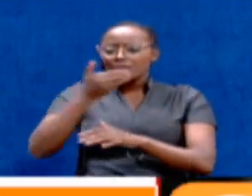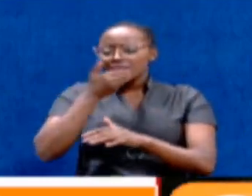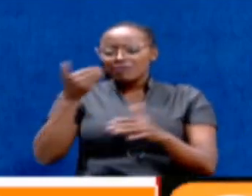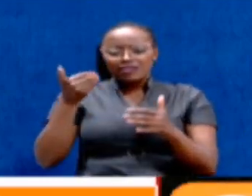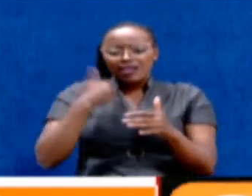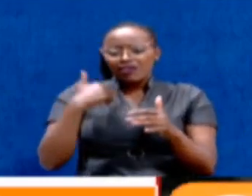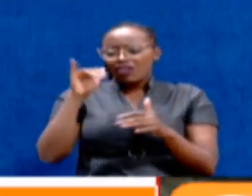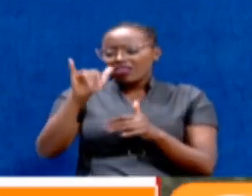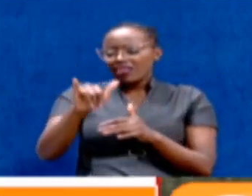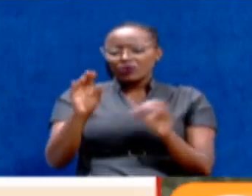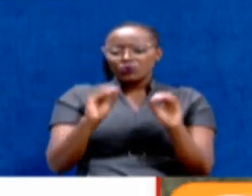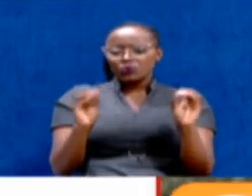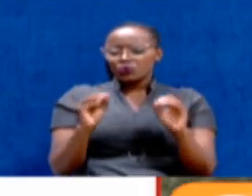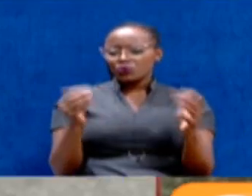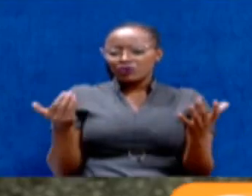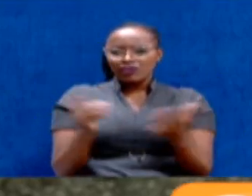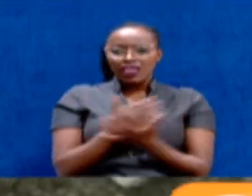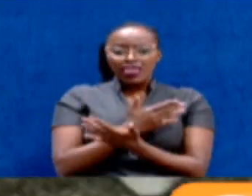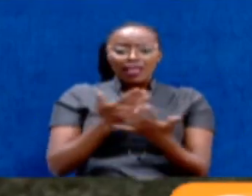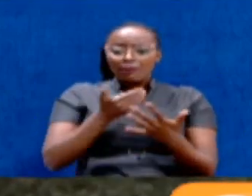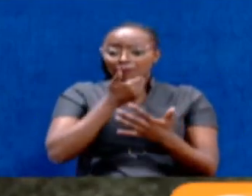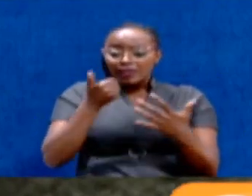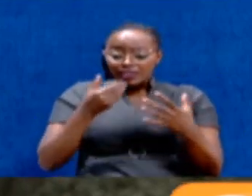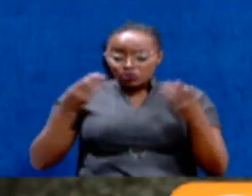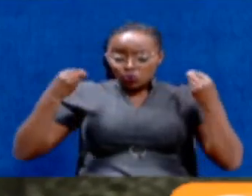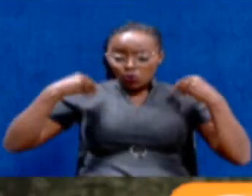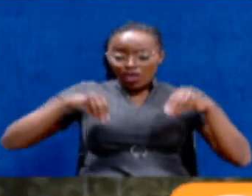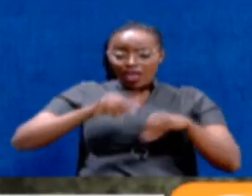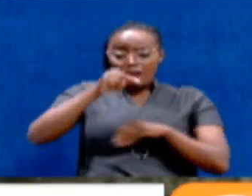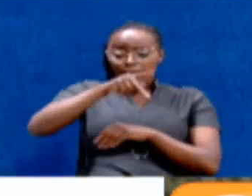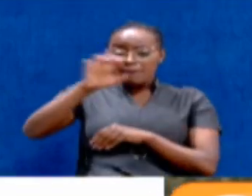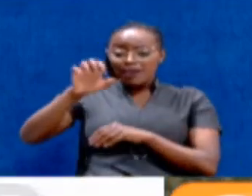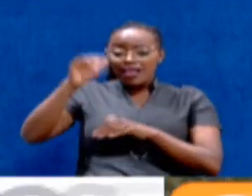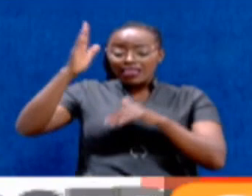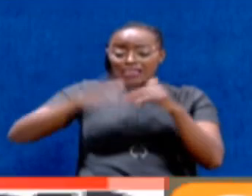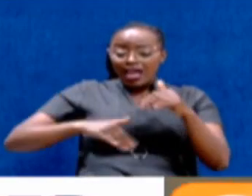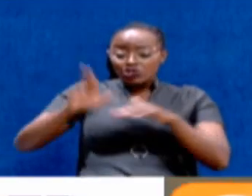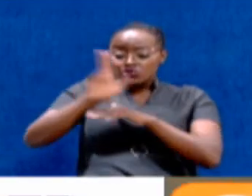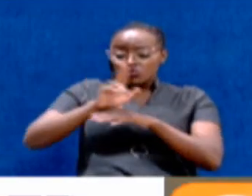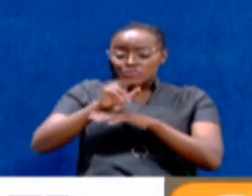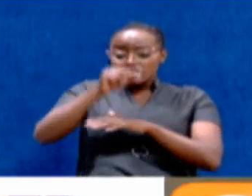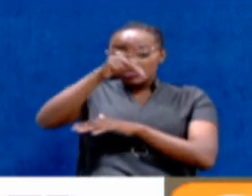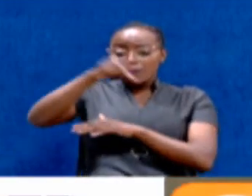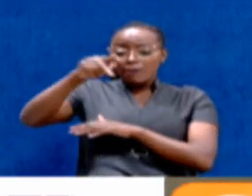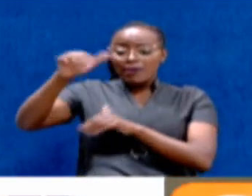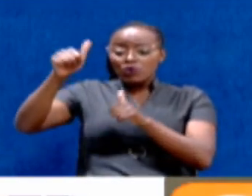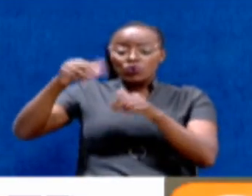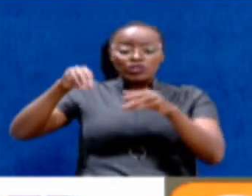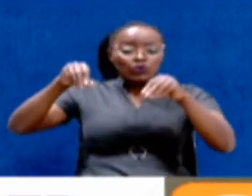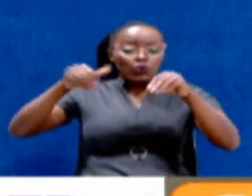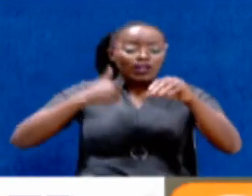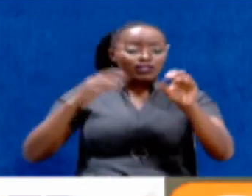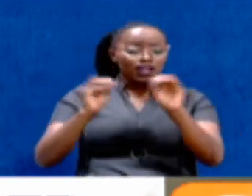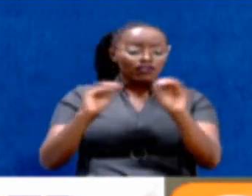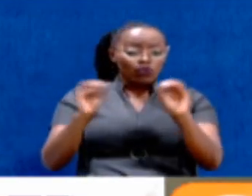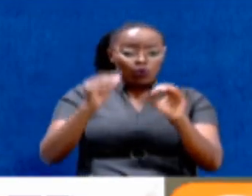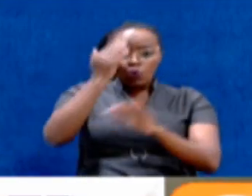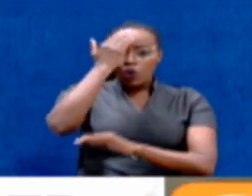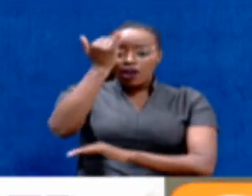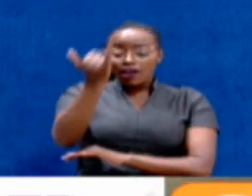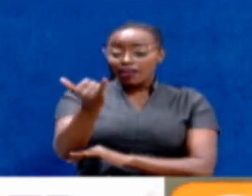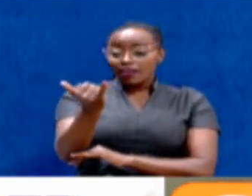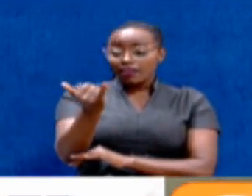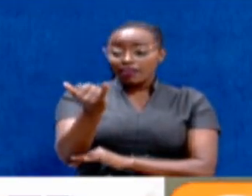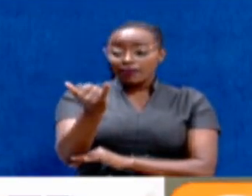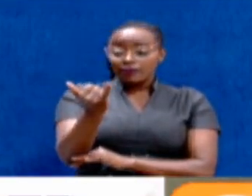don any PPE than don a PPE that is substandard. Because